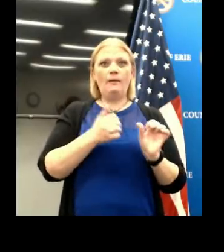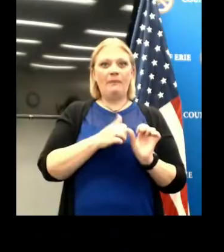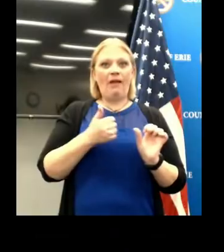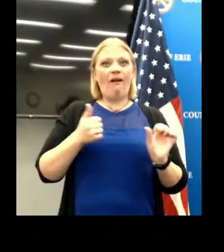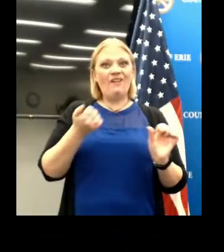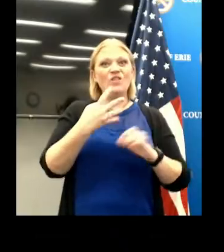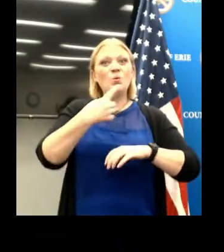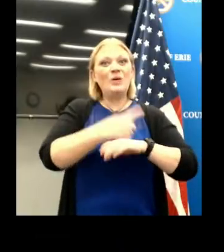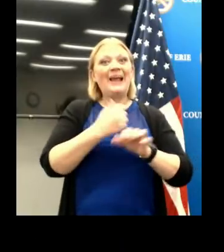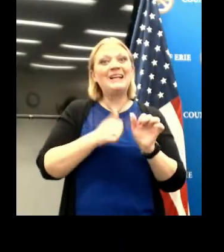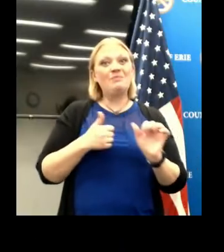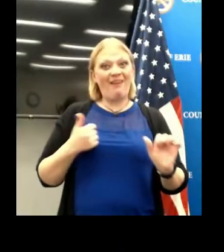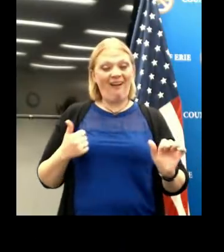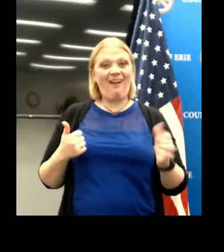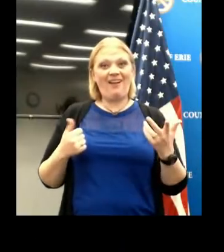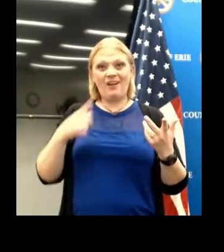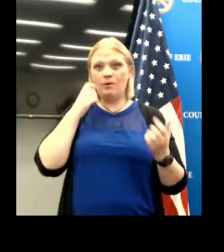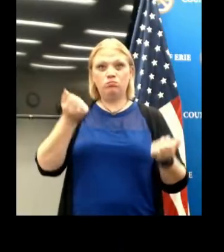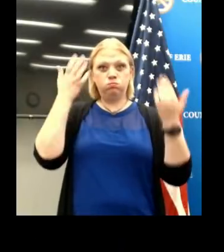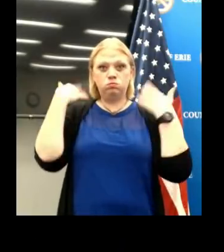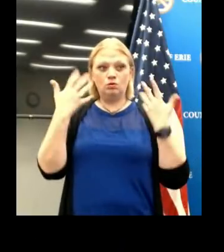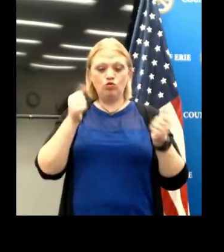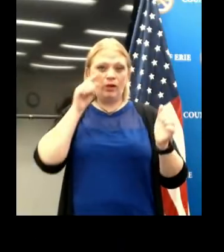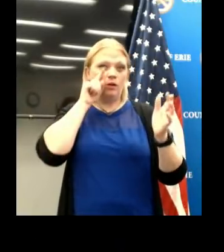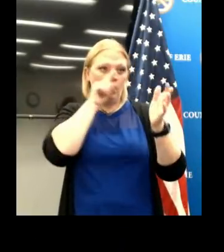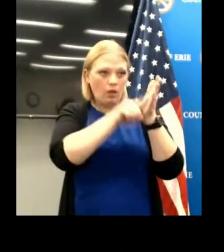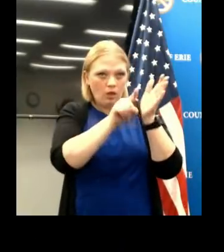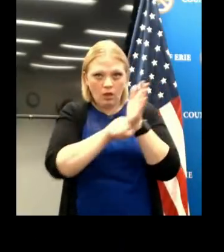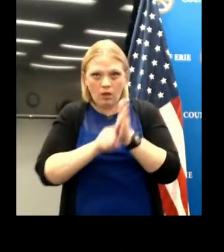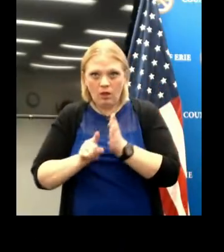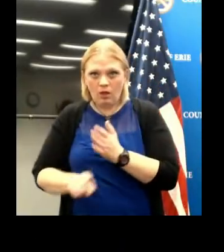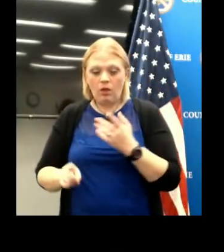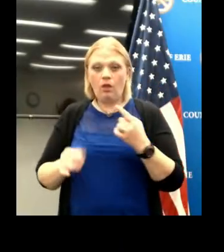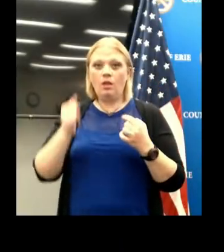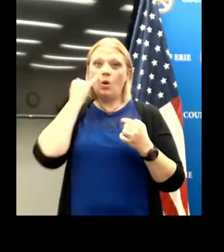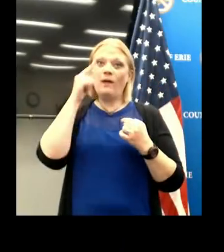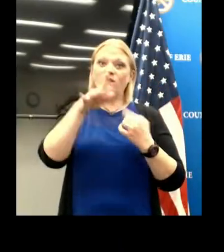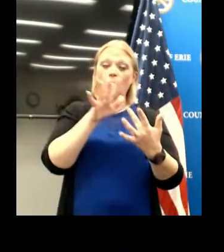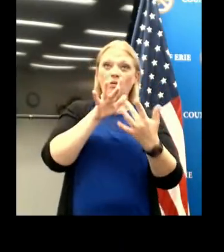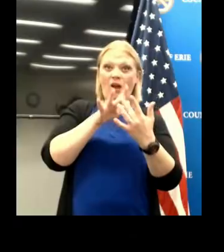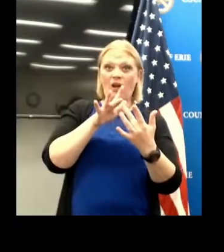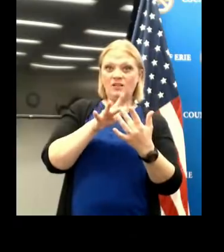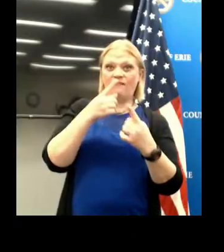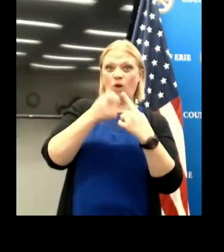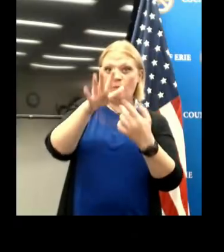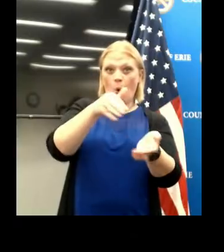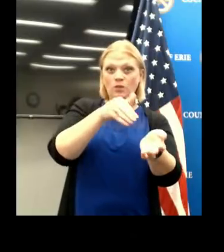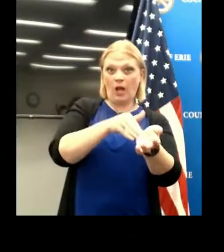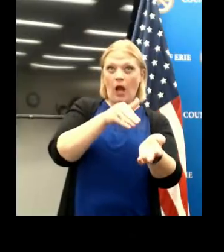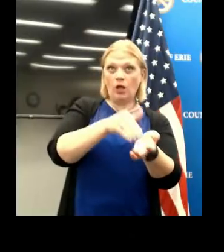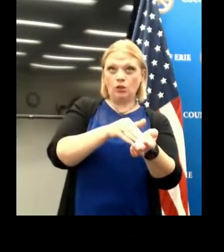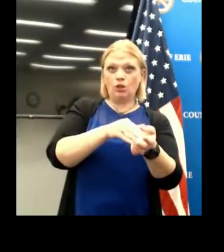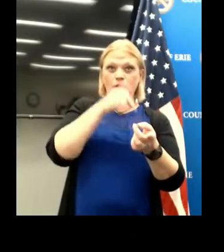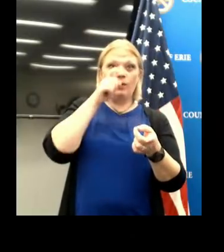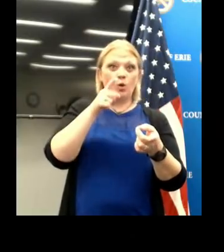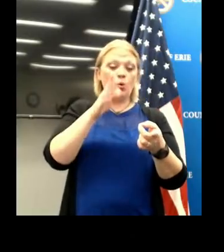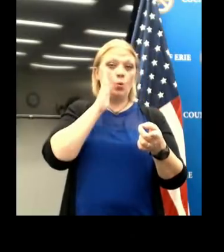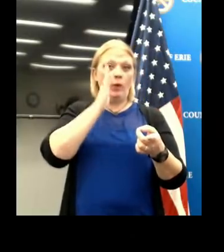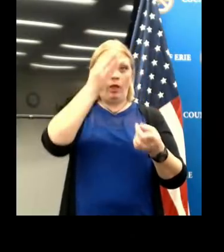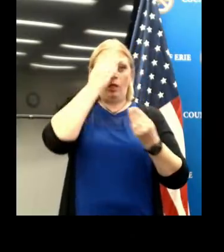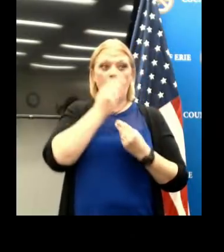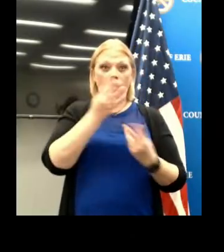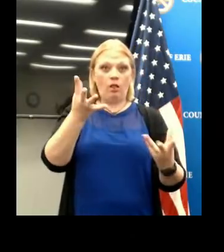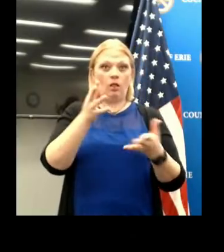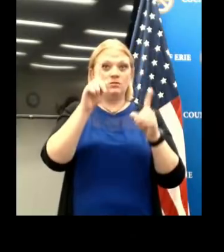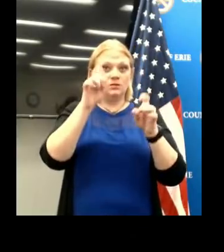days behind in terms of their investigation. So if you've been contacted by your healthcare provider, because you will be informed of your